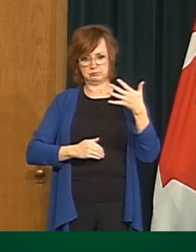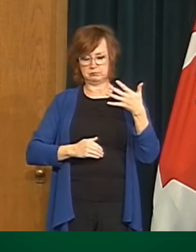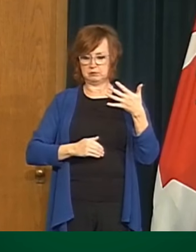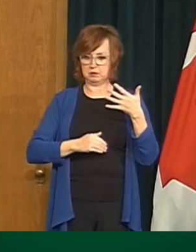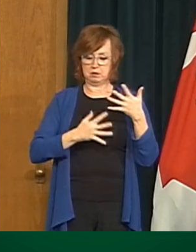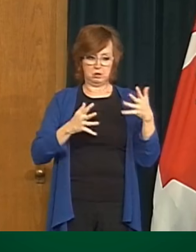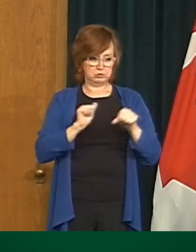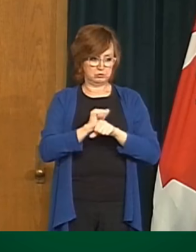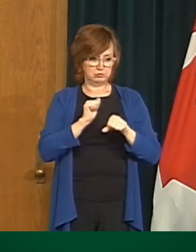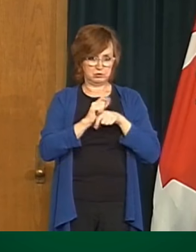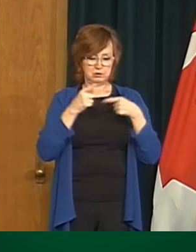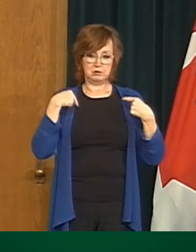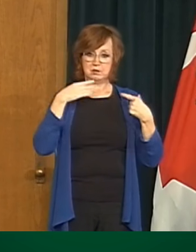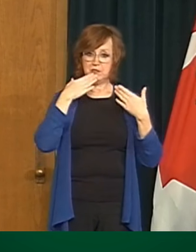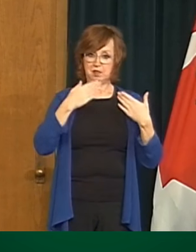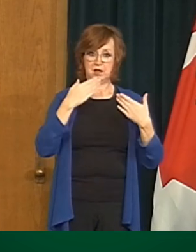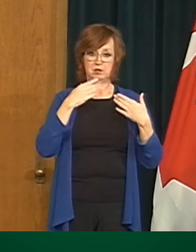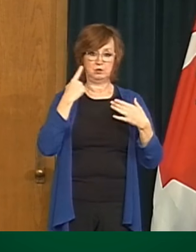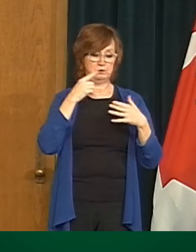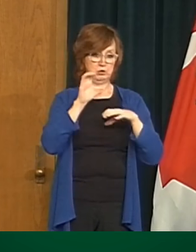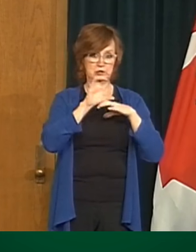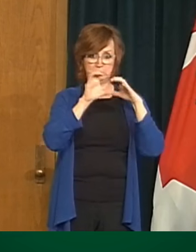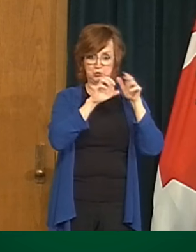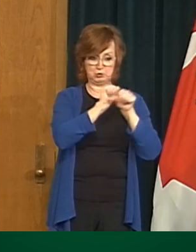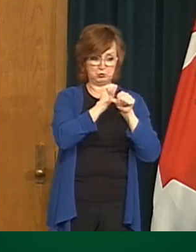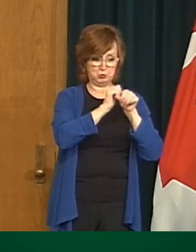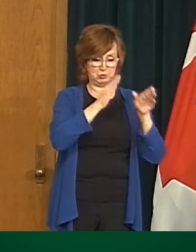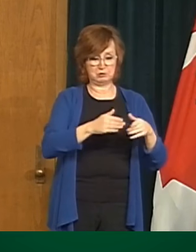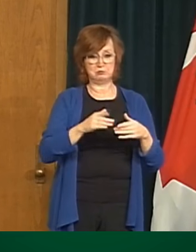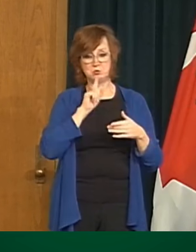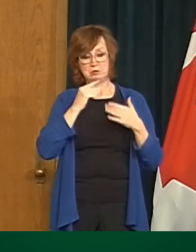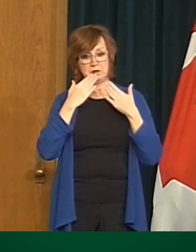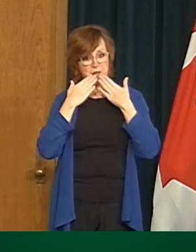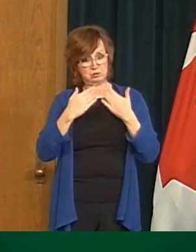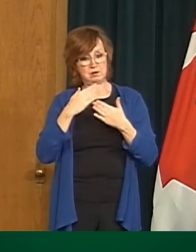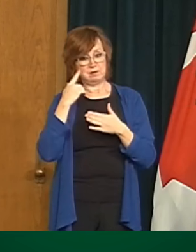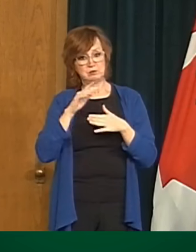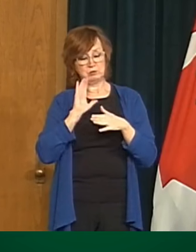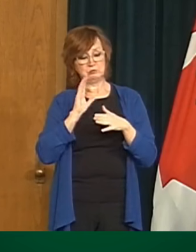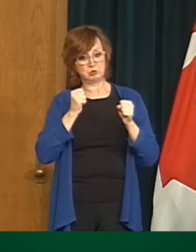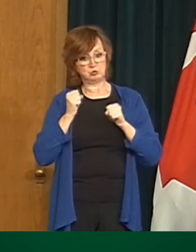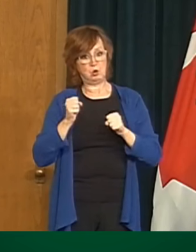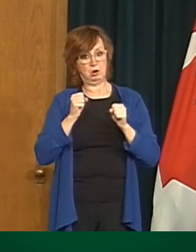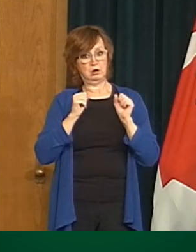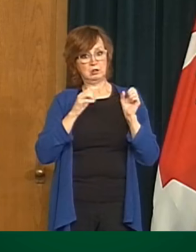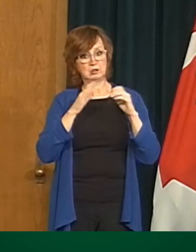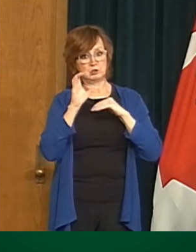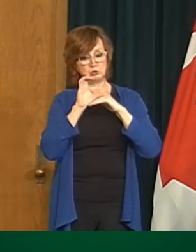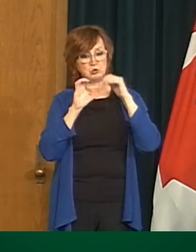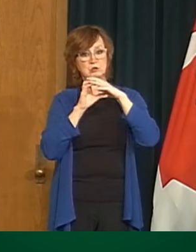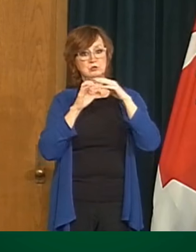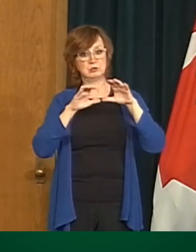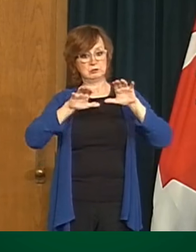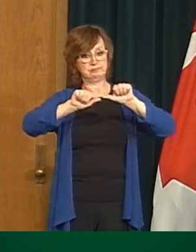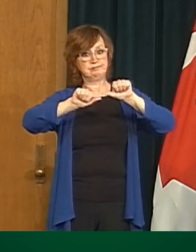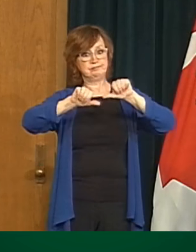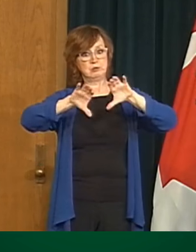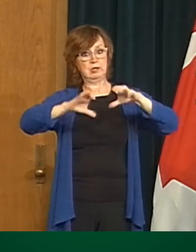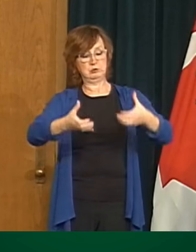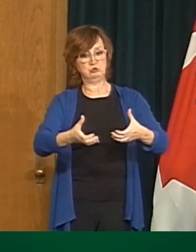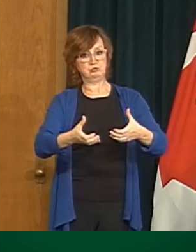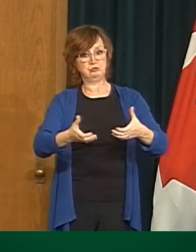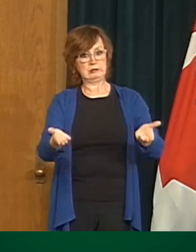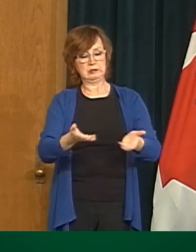We are very grateful for the strong Saskatchewan construction industry that we have here. Through this funding, our